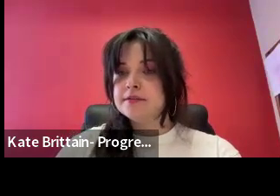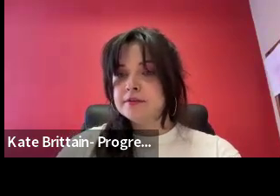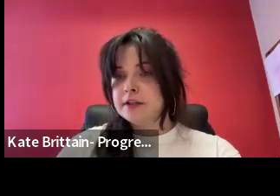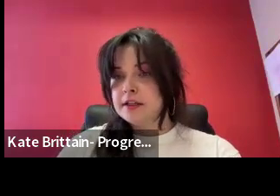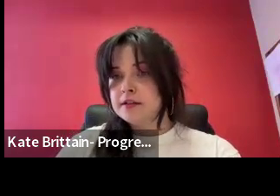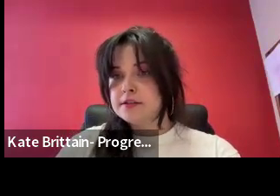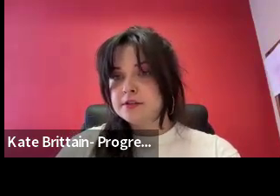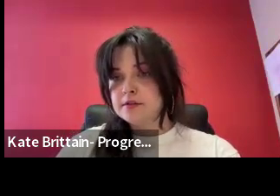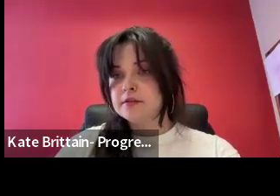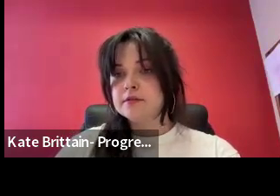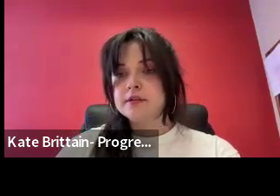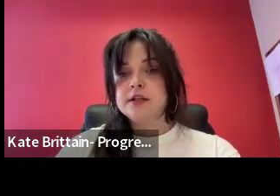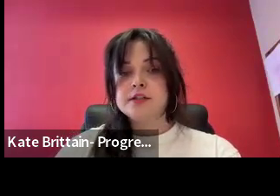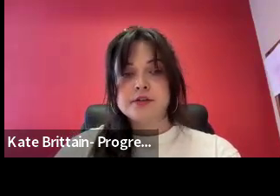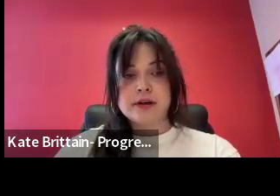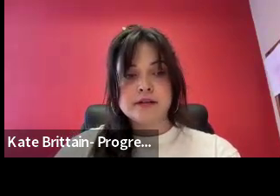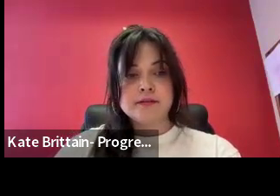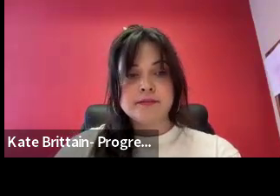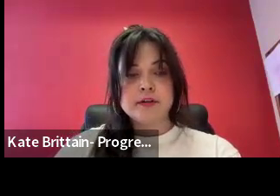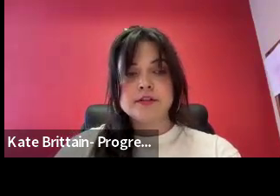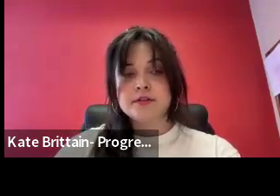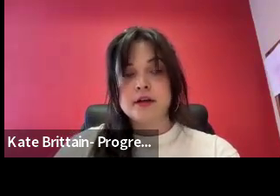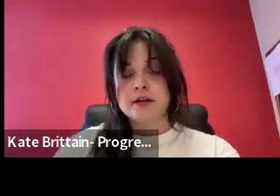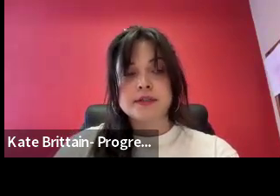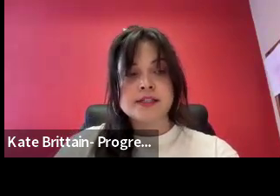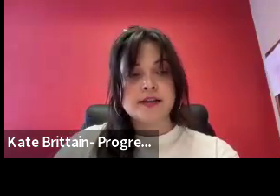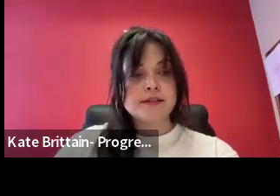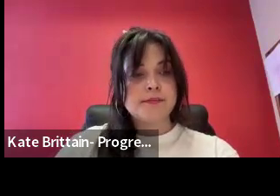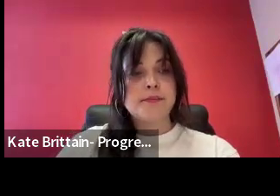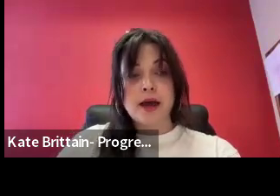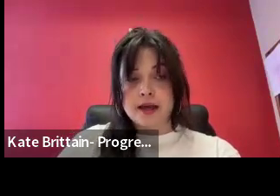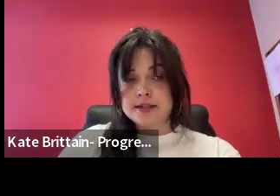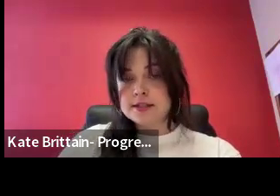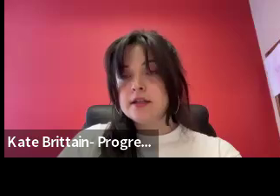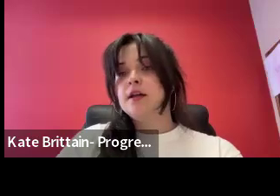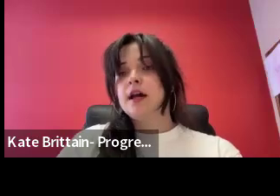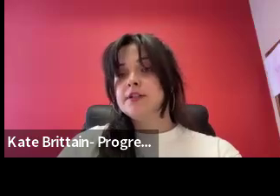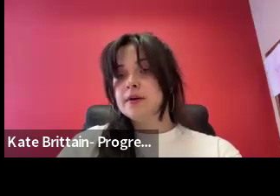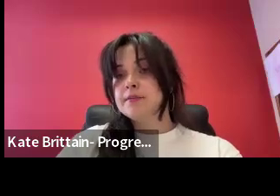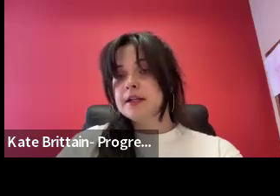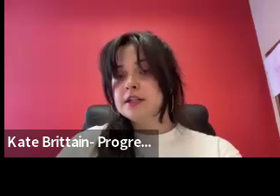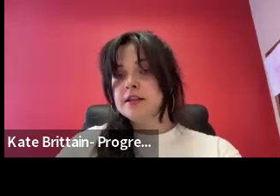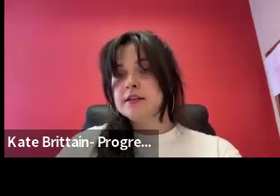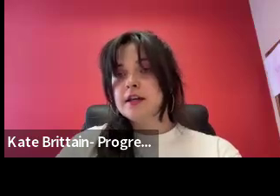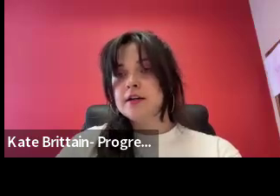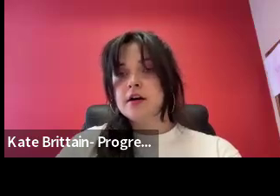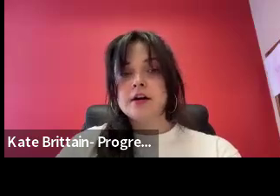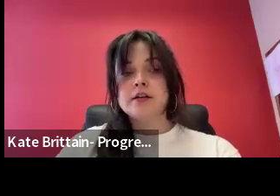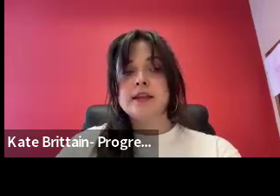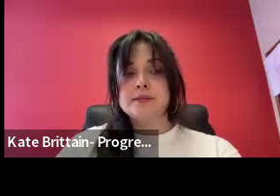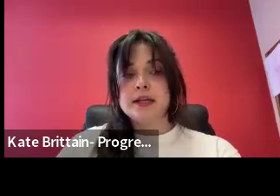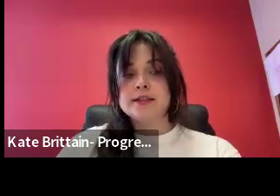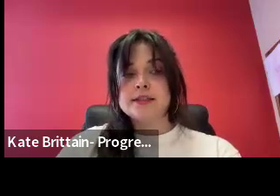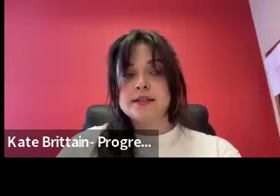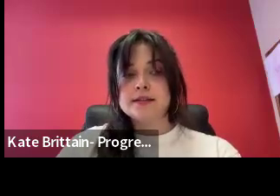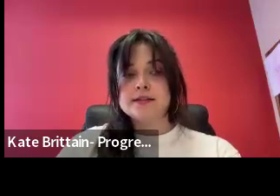so it's free to join or to attend. But I do want to mention that there